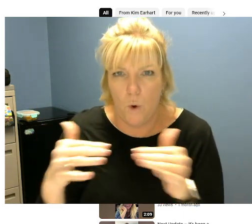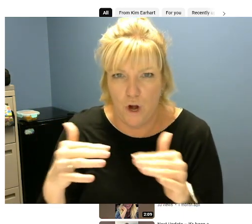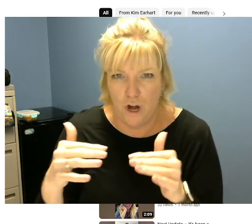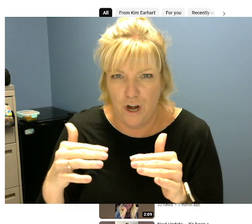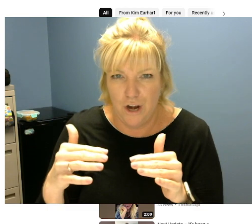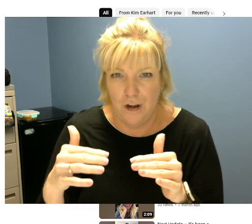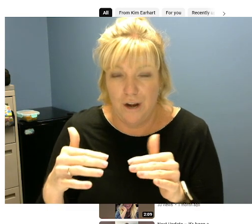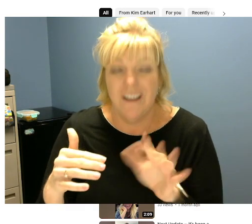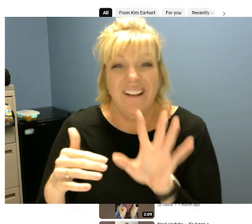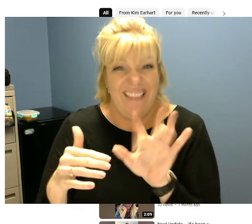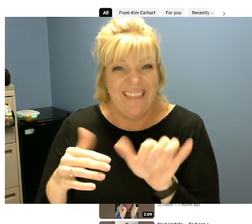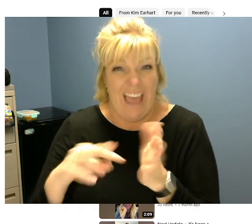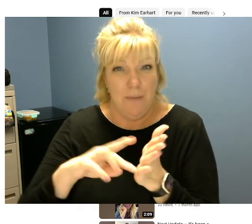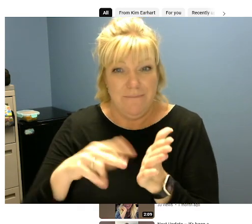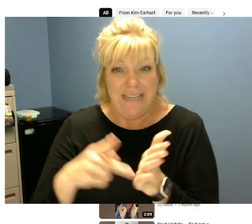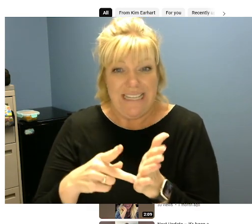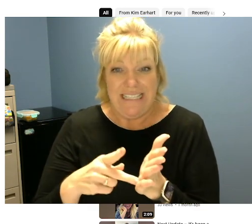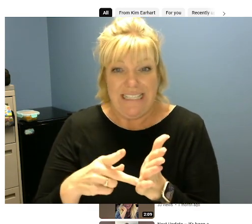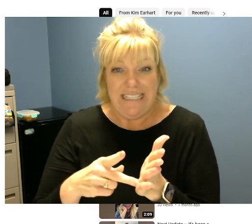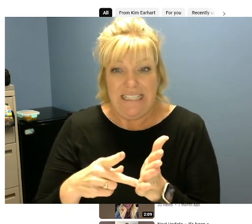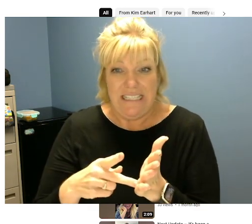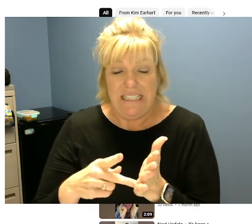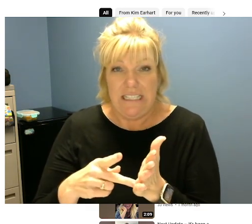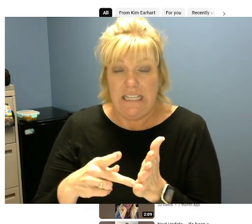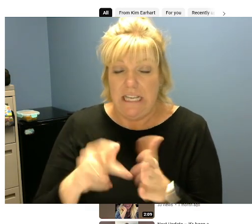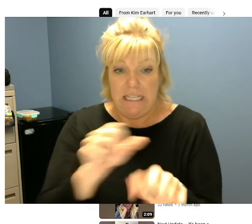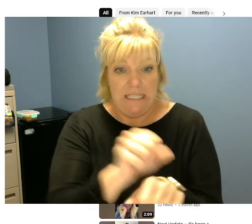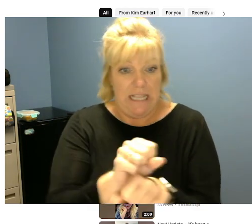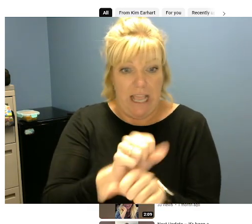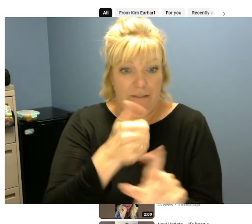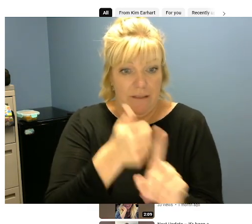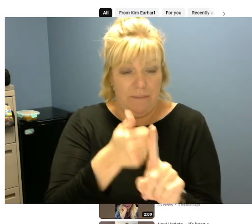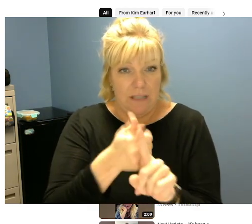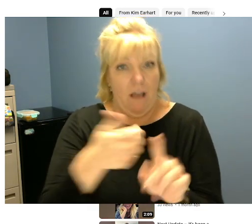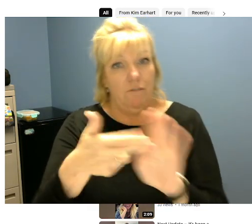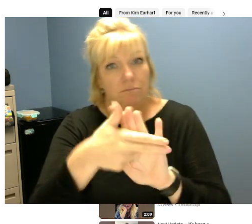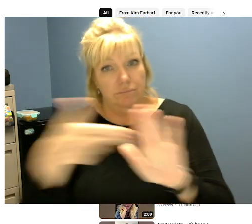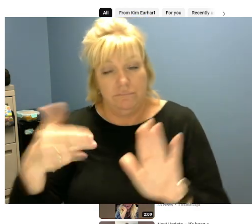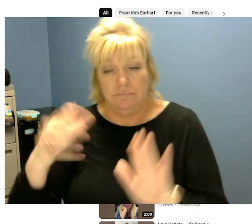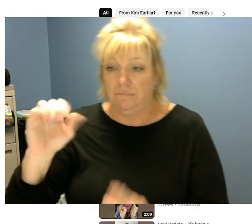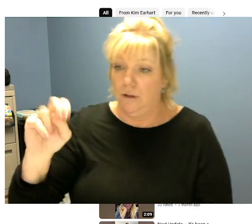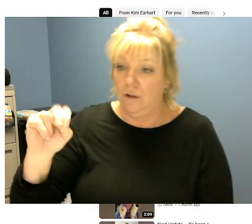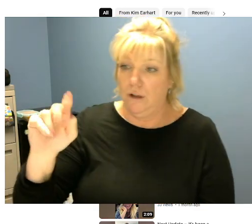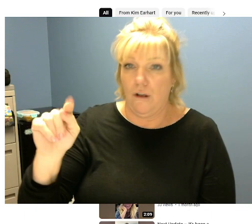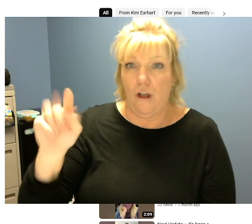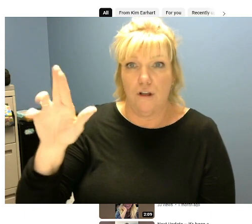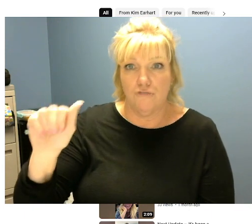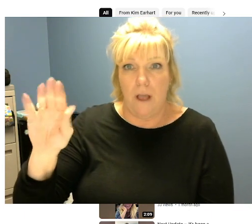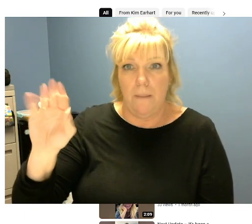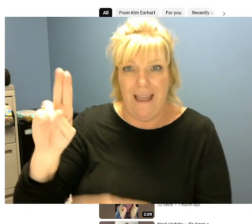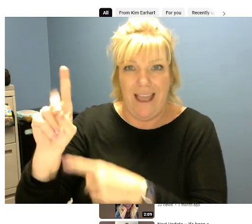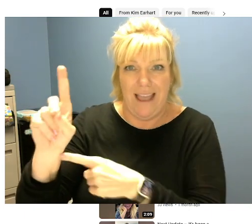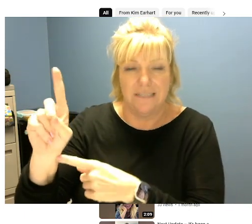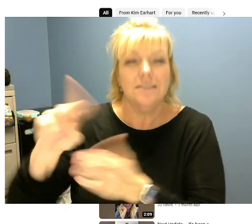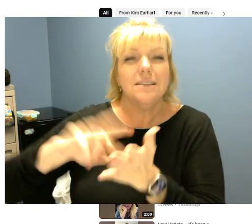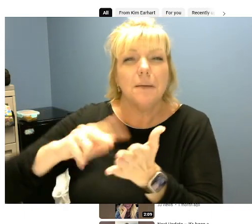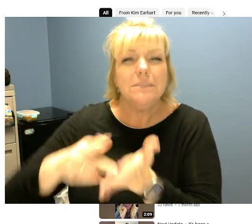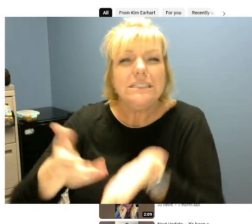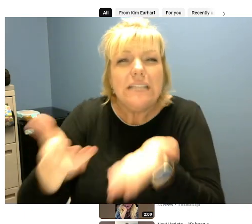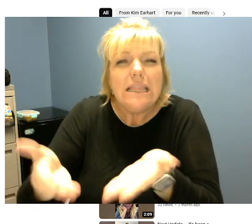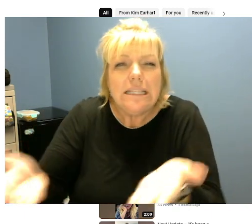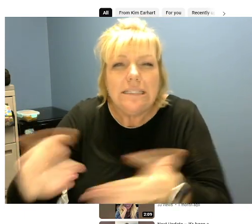what they could do is they could say that slaves were contraband. So like usually contraband is horses and buggies and